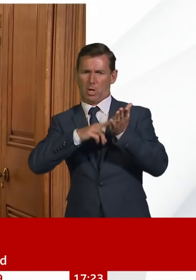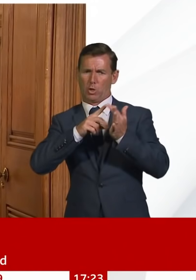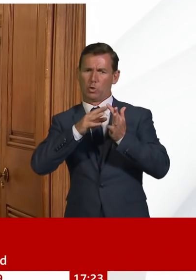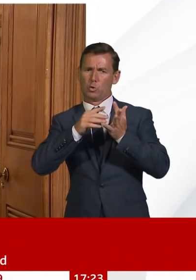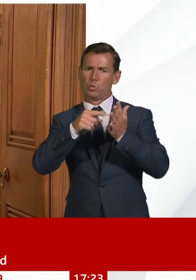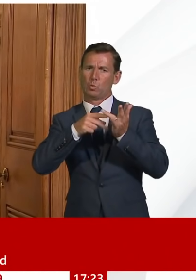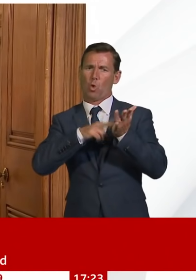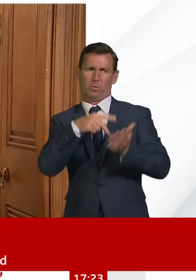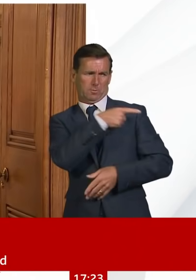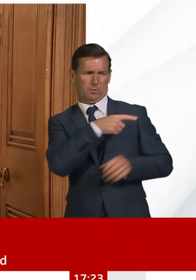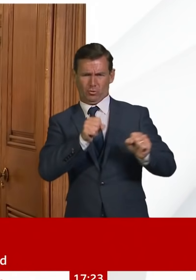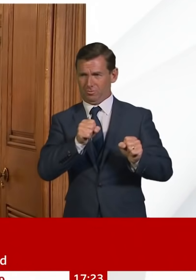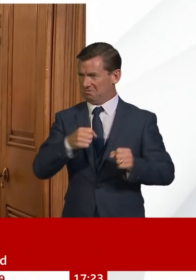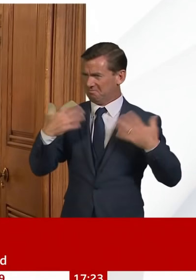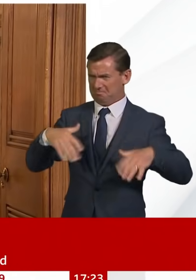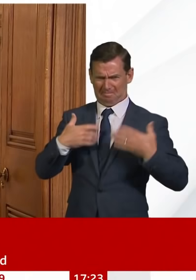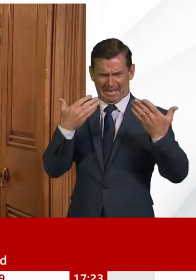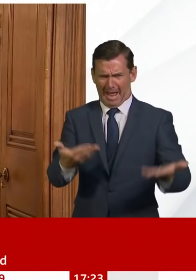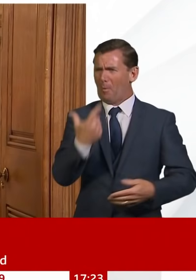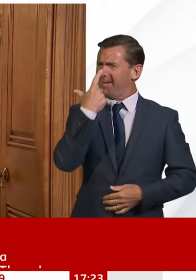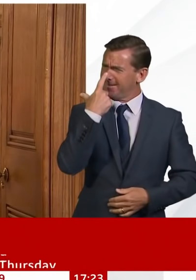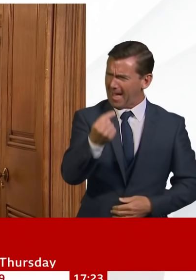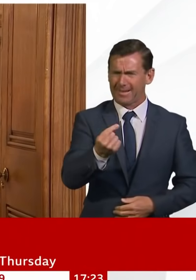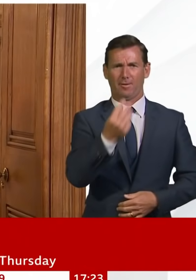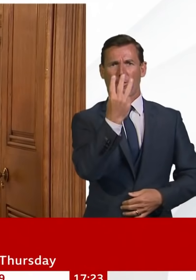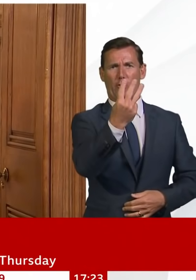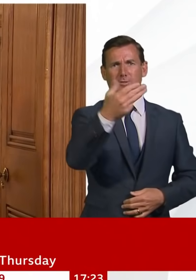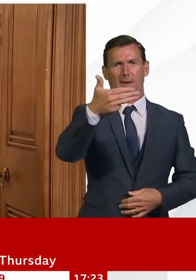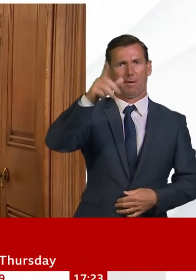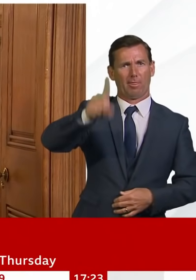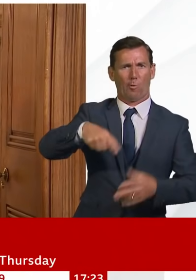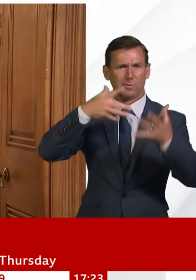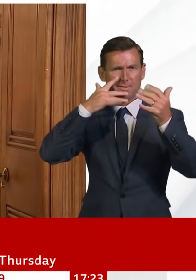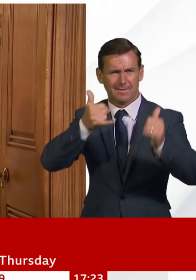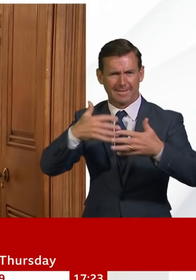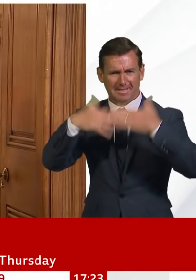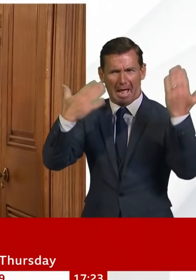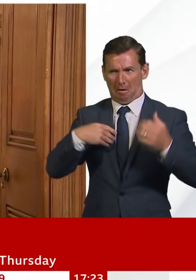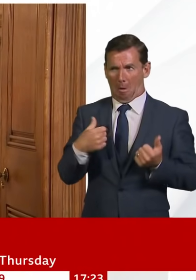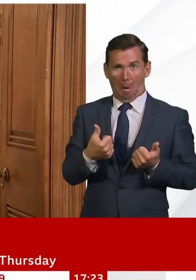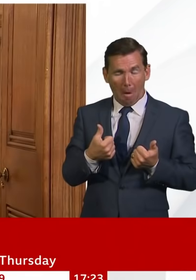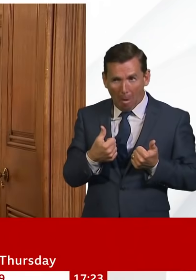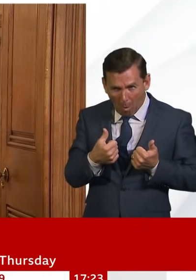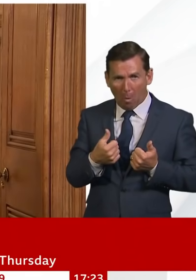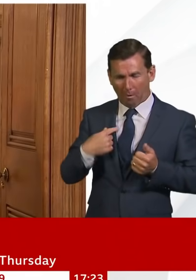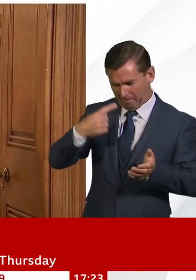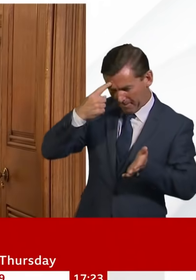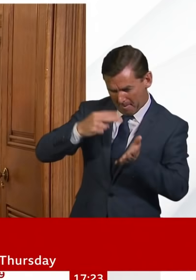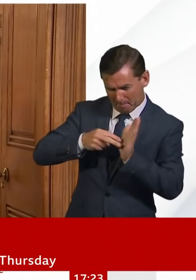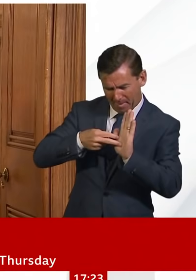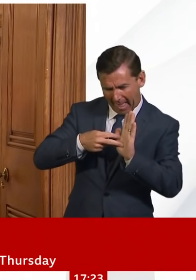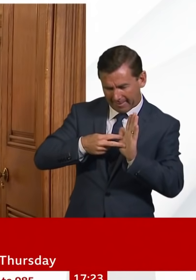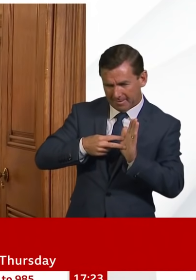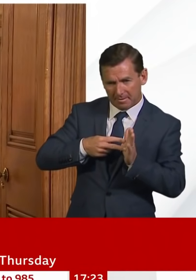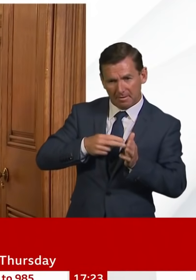increase capacity to over 39,000 tests a day, which is higher than our planned